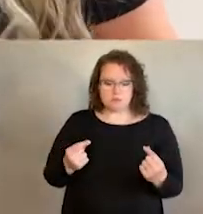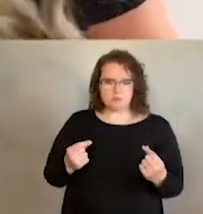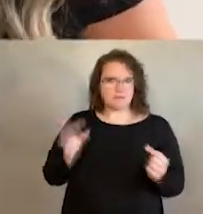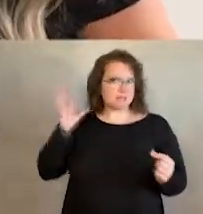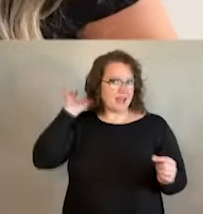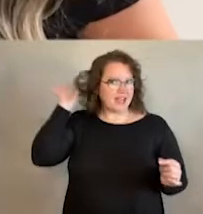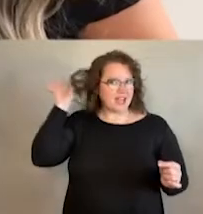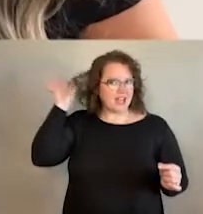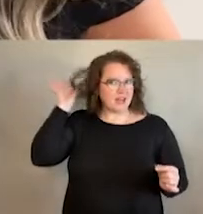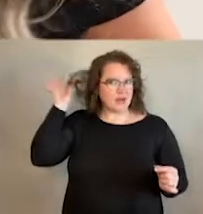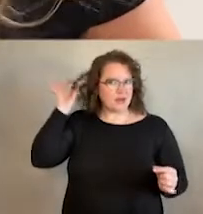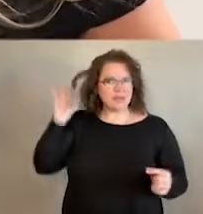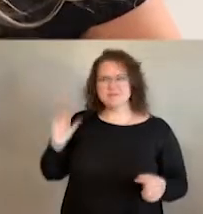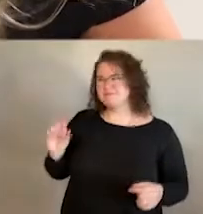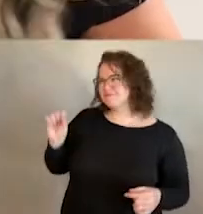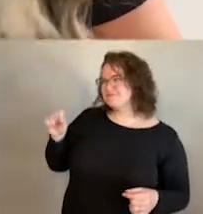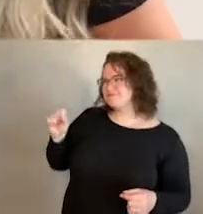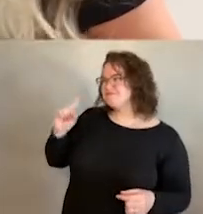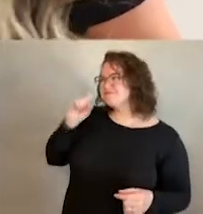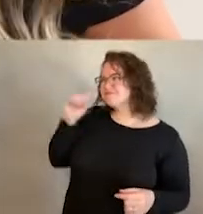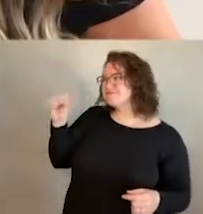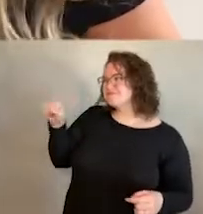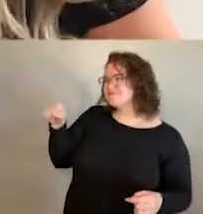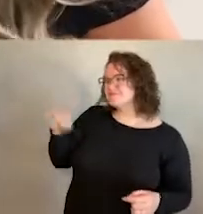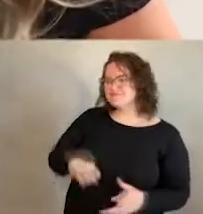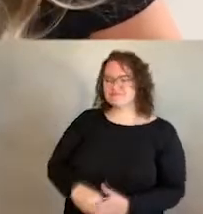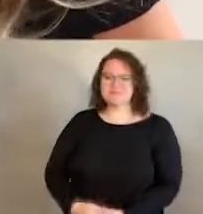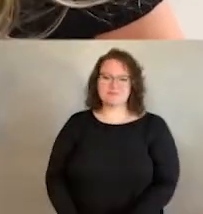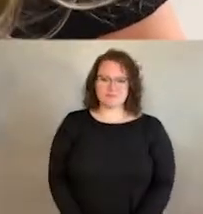might need some hair, you think? Okay.